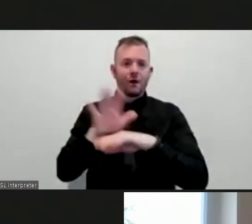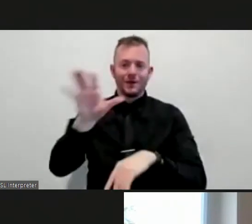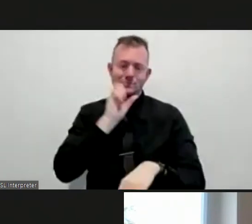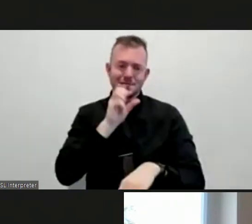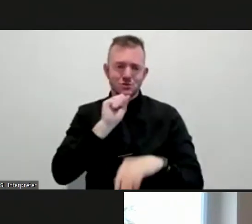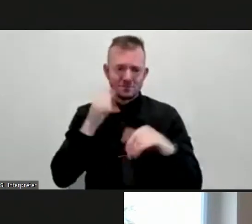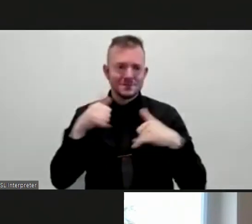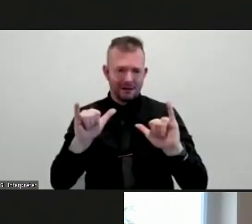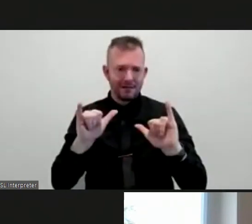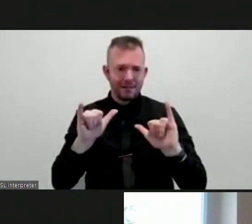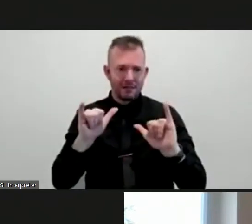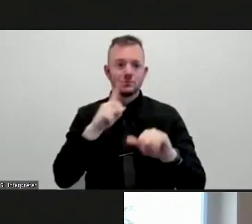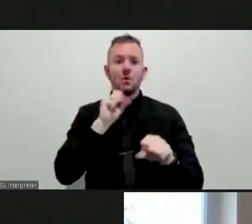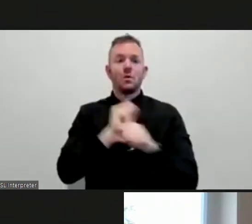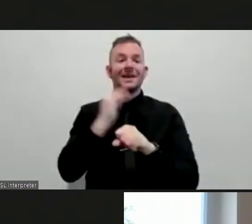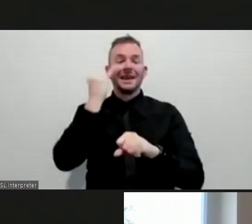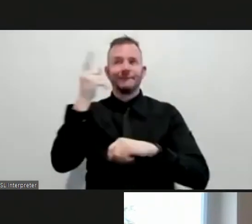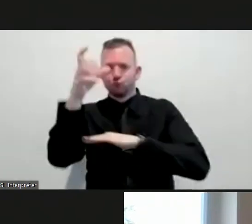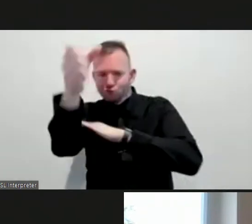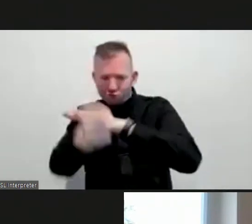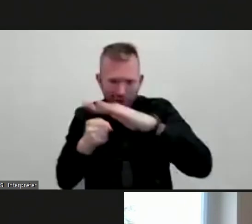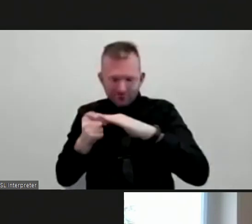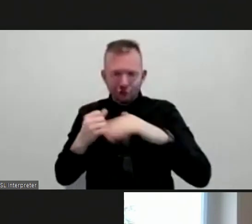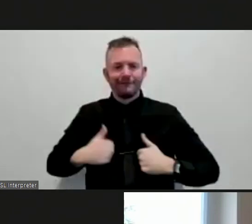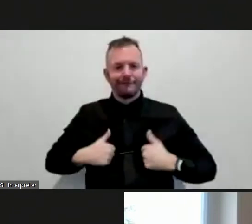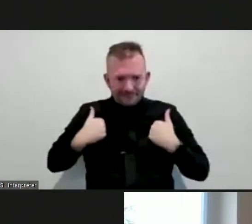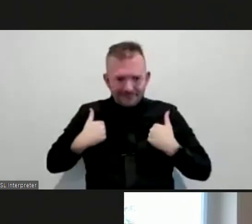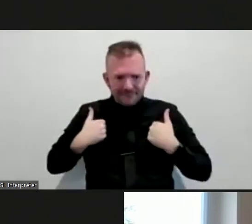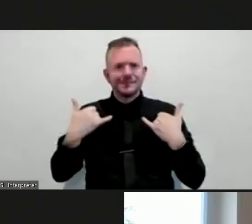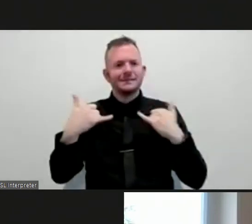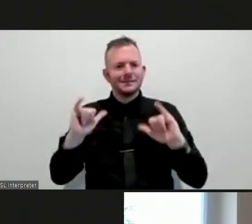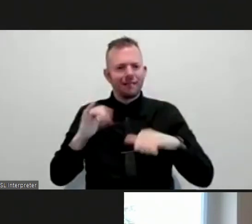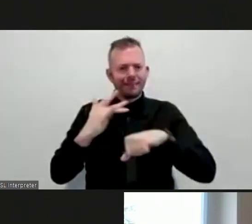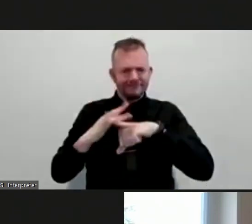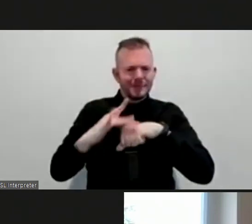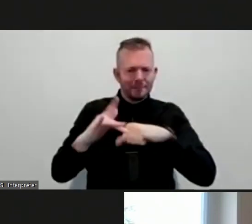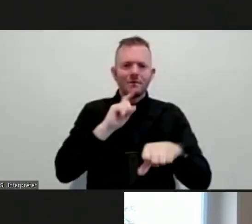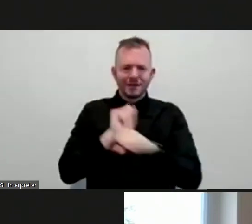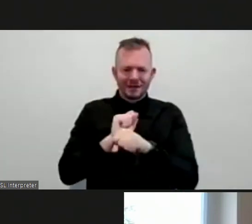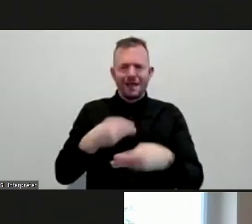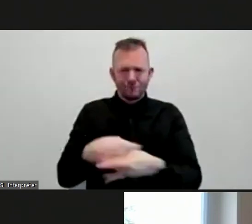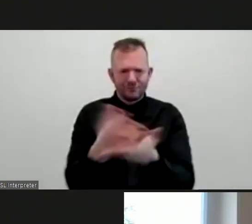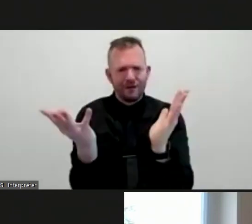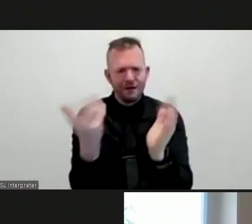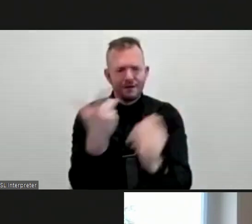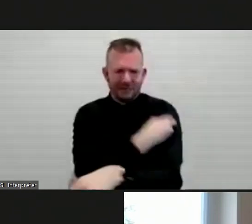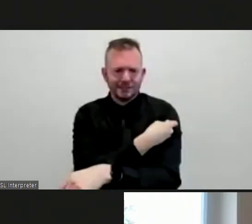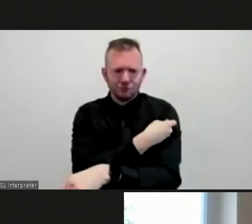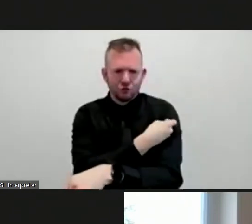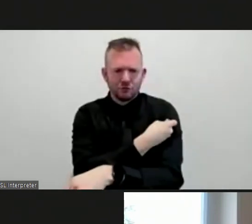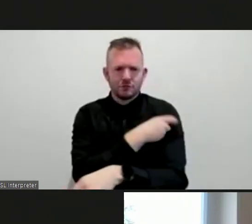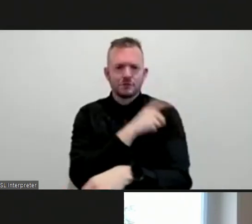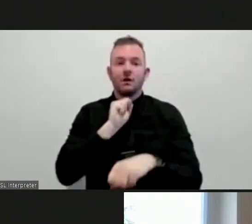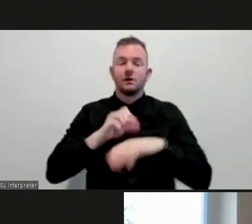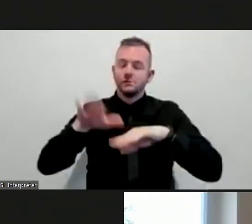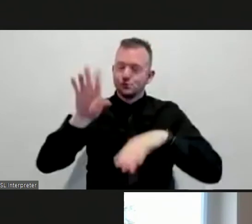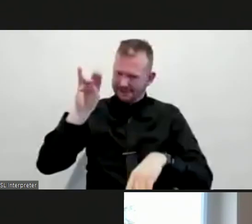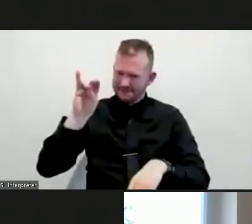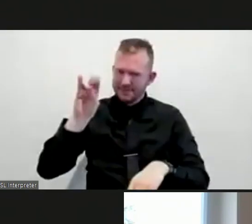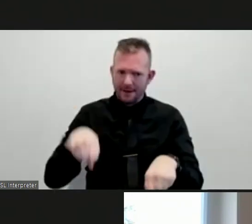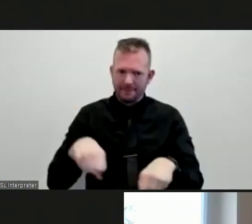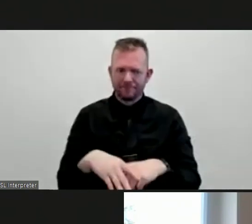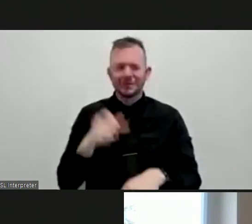possible when we have a limited amount of vaccine. So we understand that there are other priorities that need to